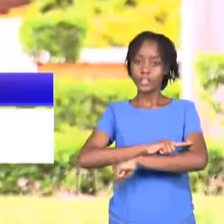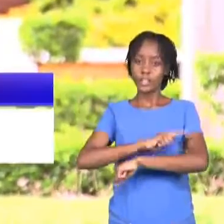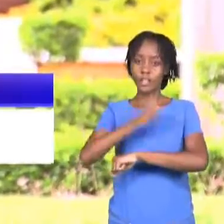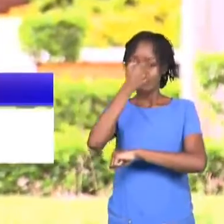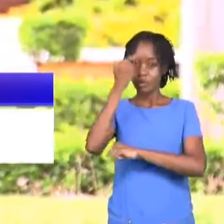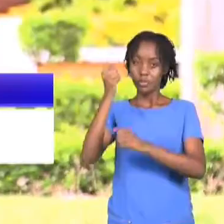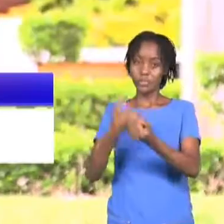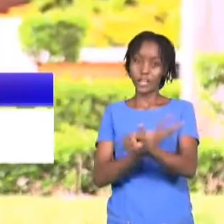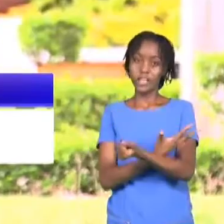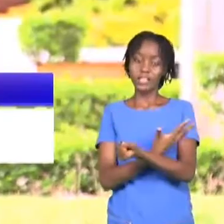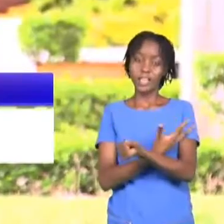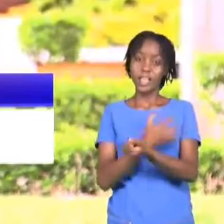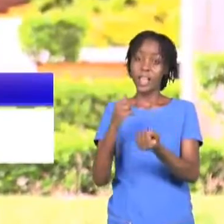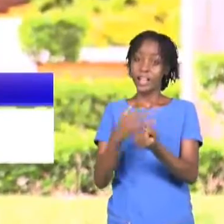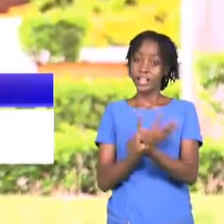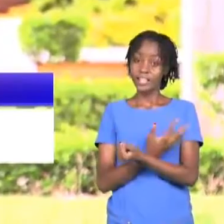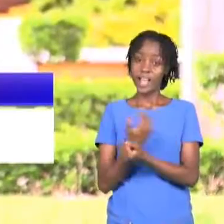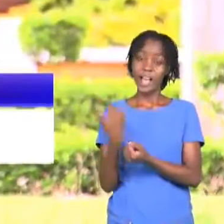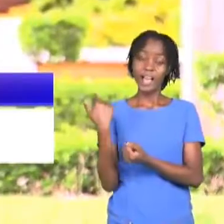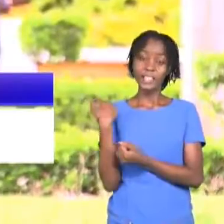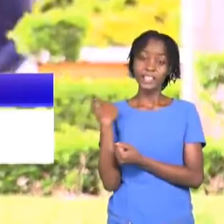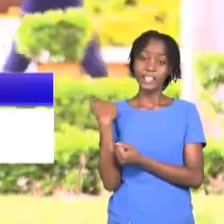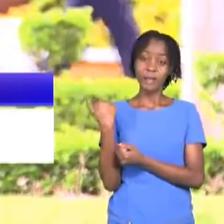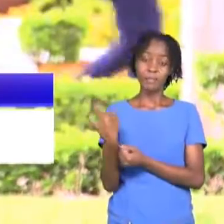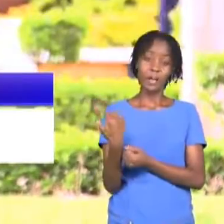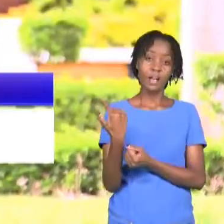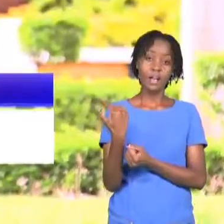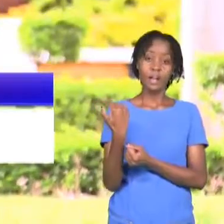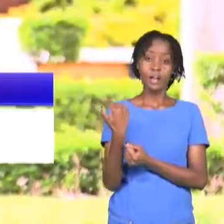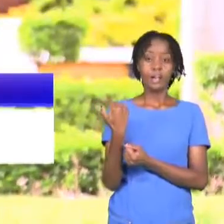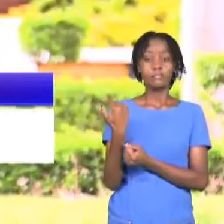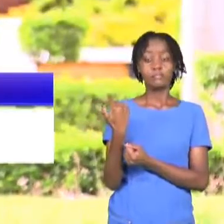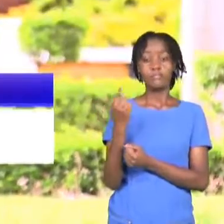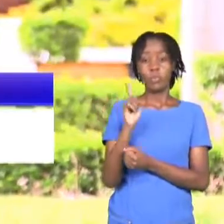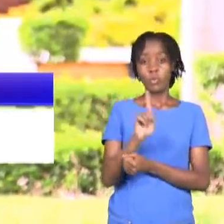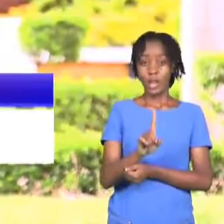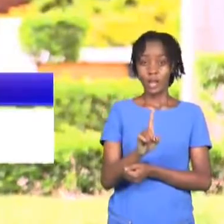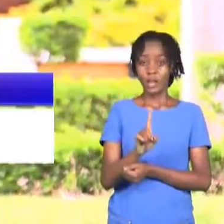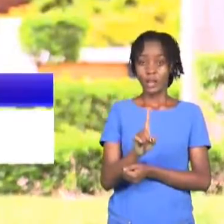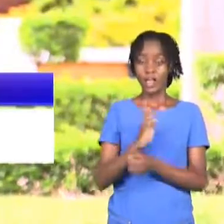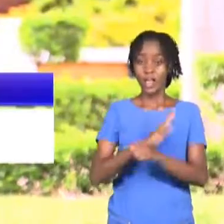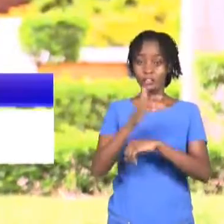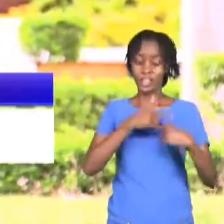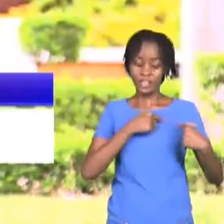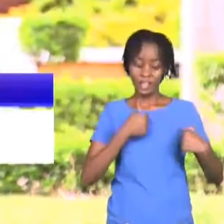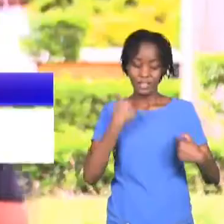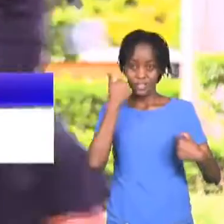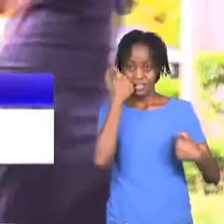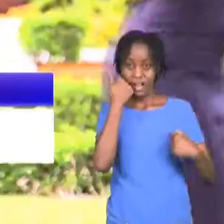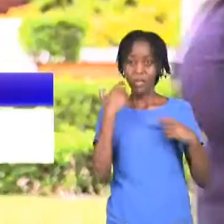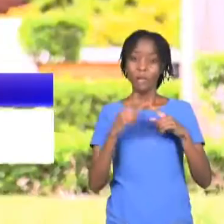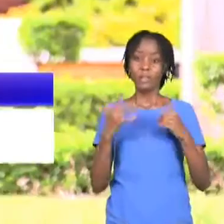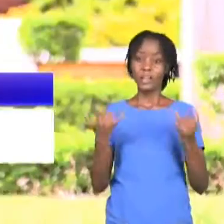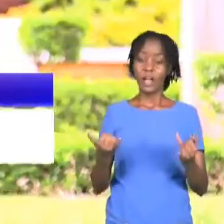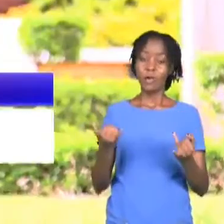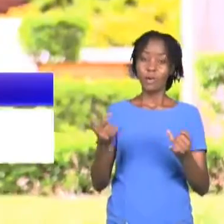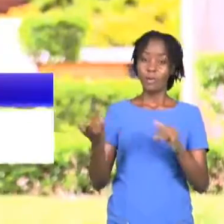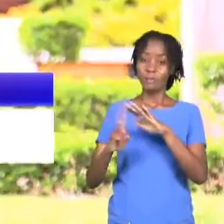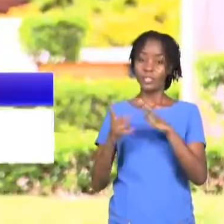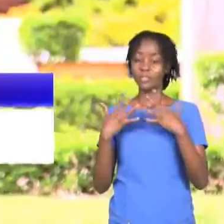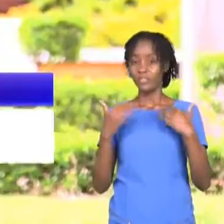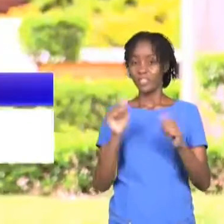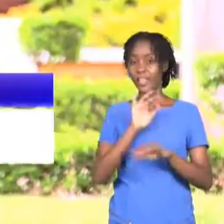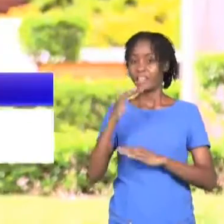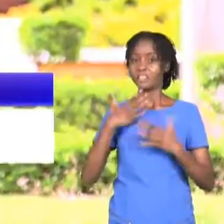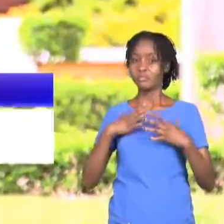leading cause of death after infectious and cardiovascular diseases. And now the Ministry of Health is entirely banking on the citizens